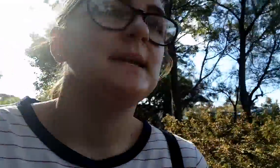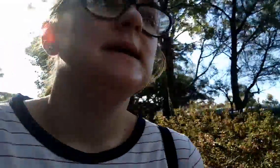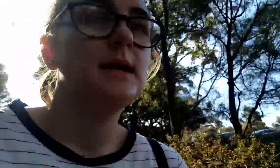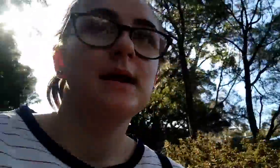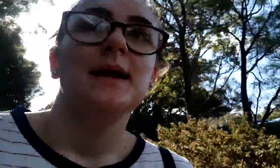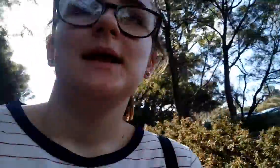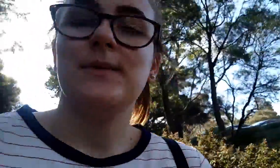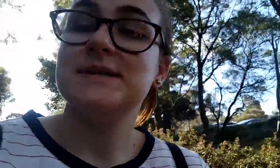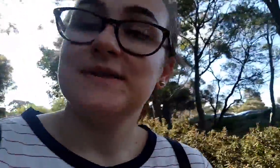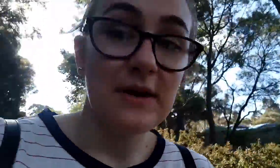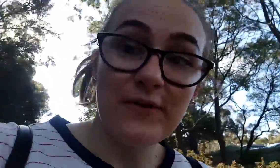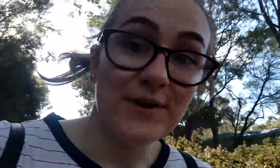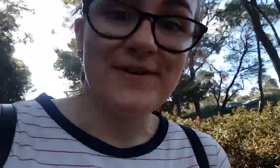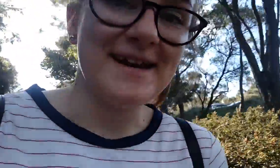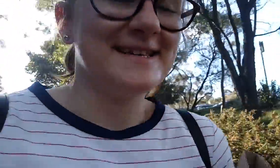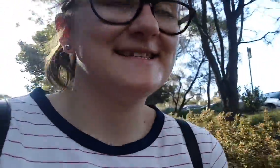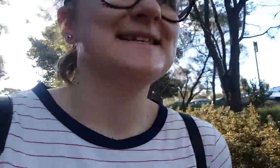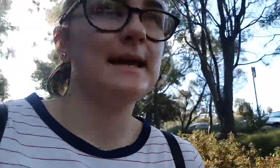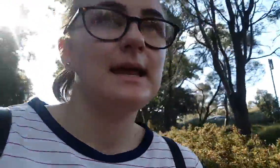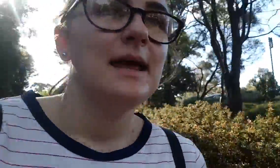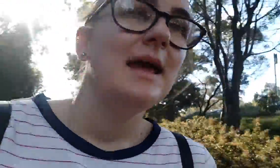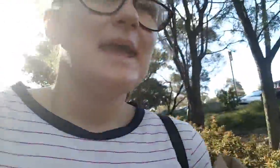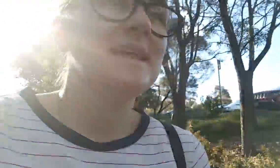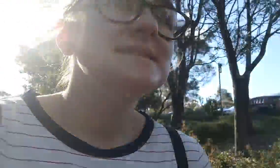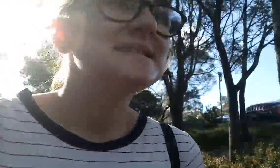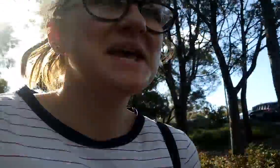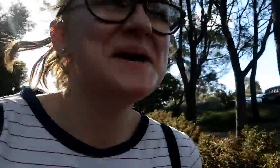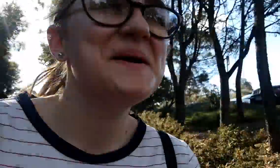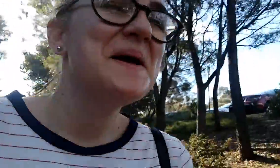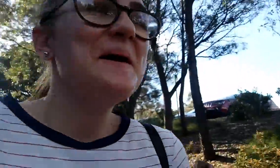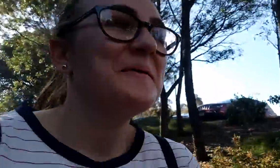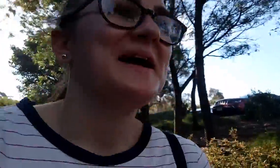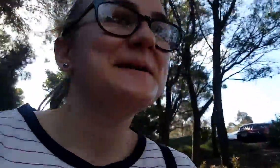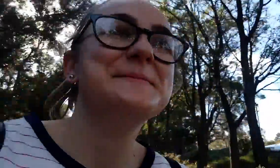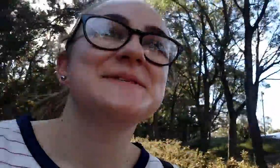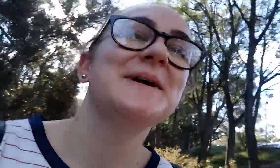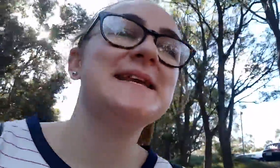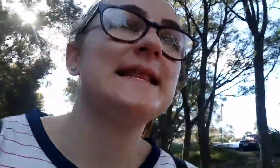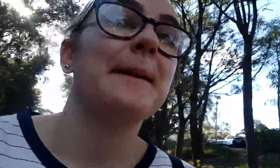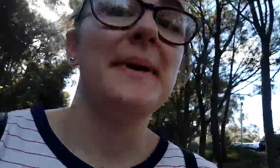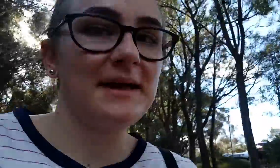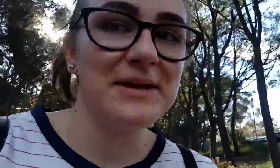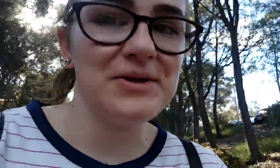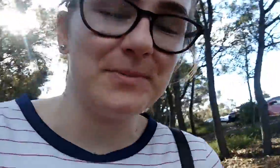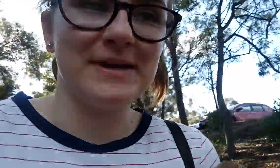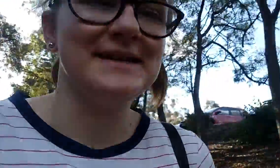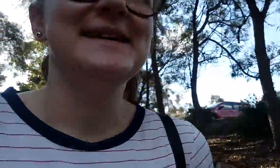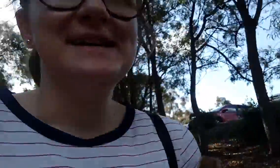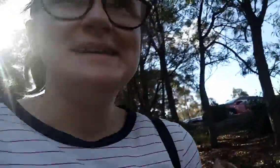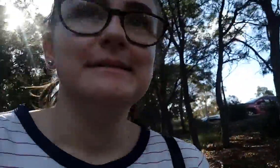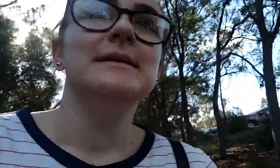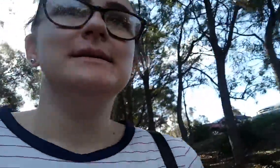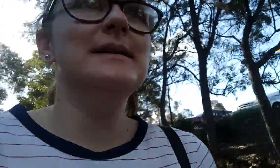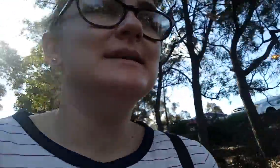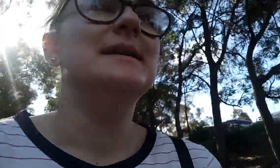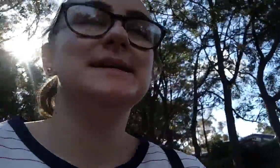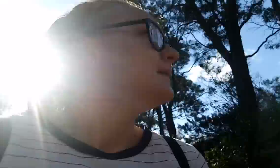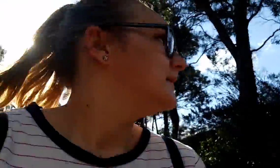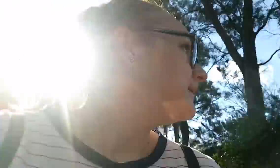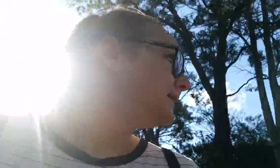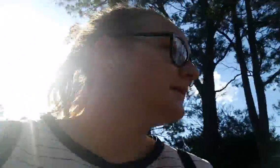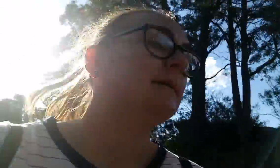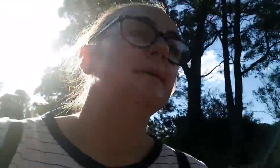Today it reached 34 degrees, hence why I am sweating like a pig human.